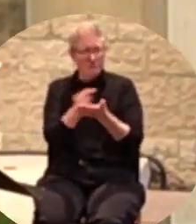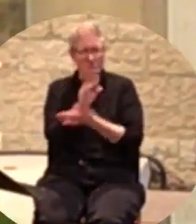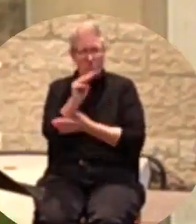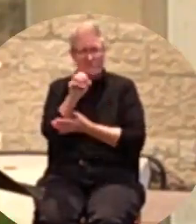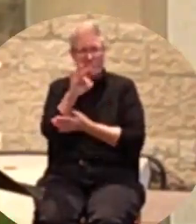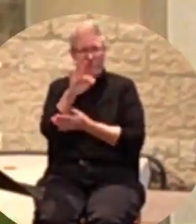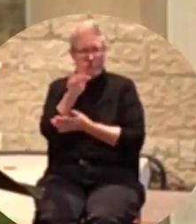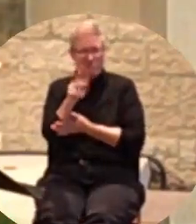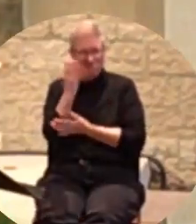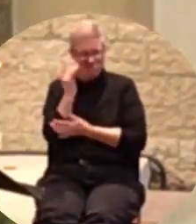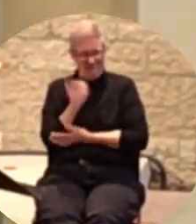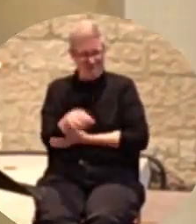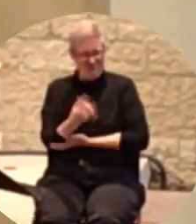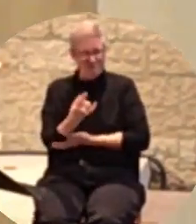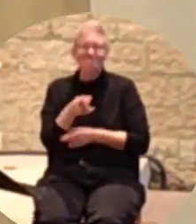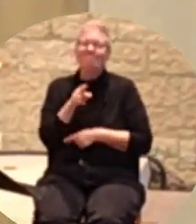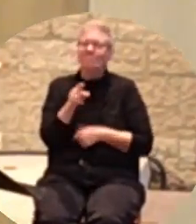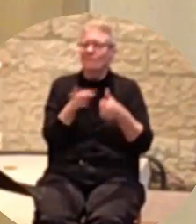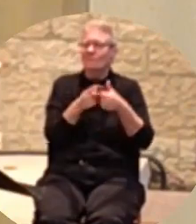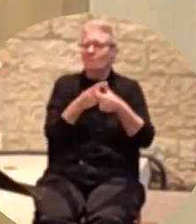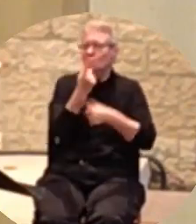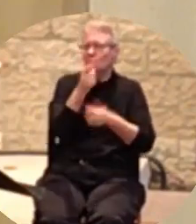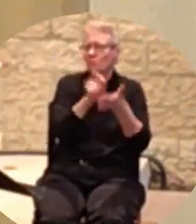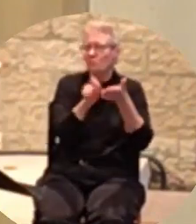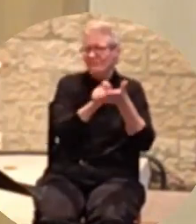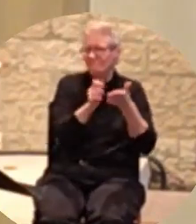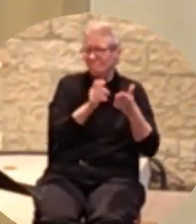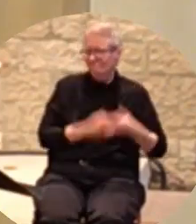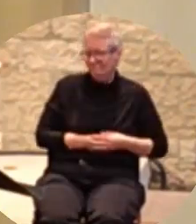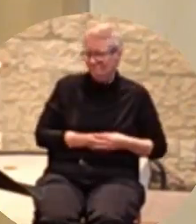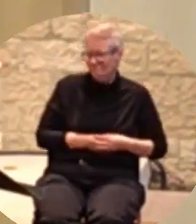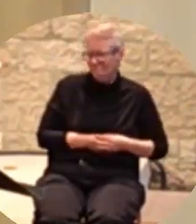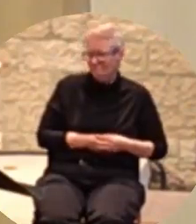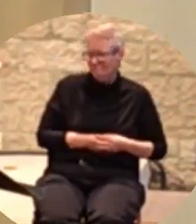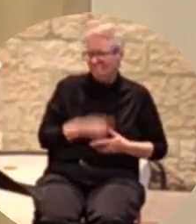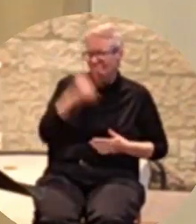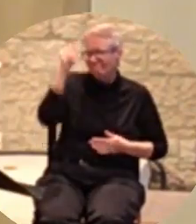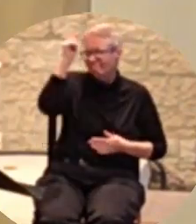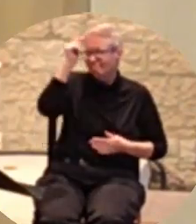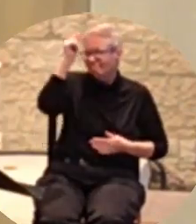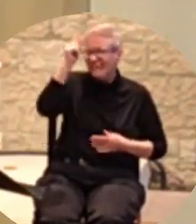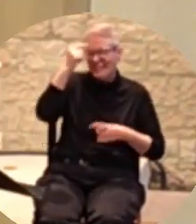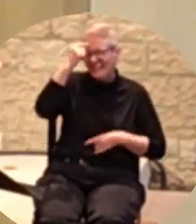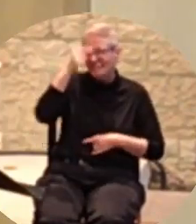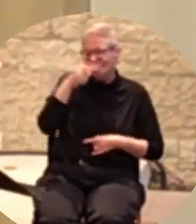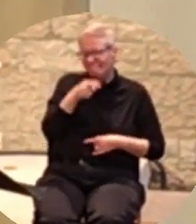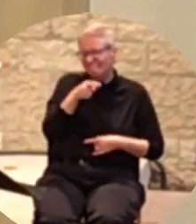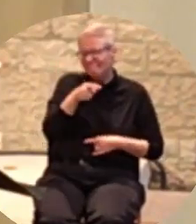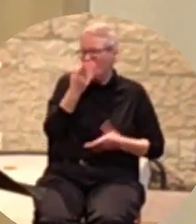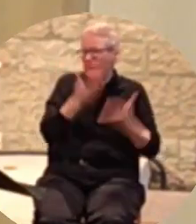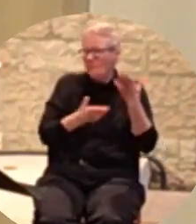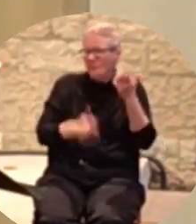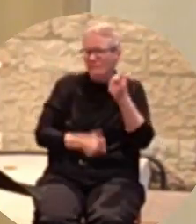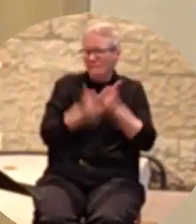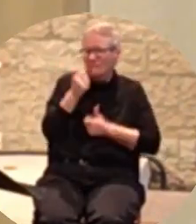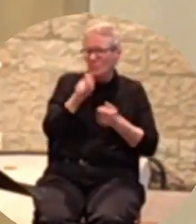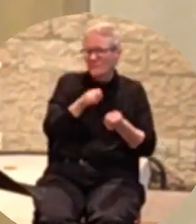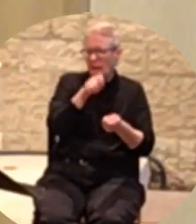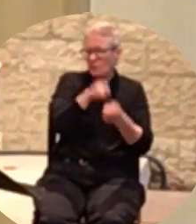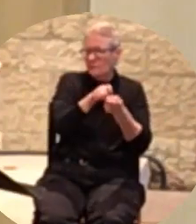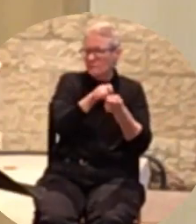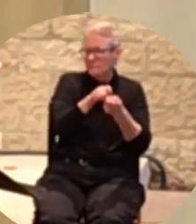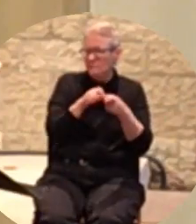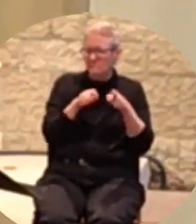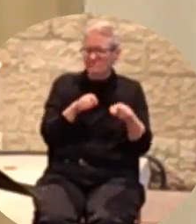all, it was the first Gospel written. Theologians believe it's probably one of the most accurate Gospels. It was written